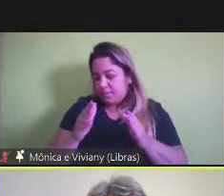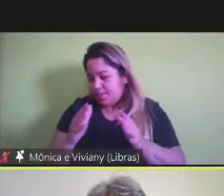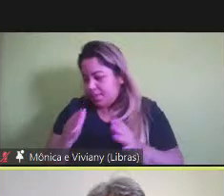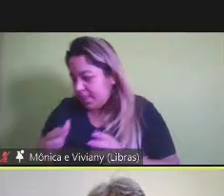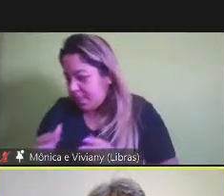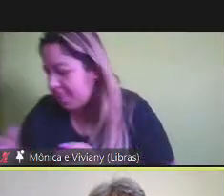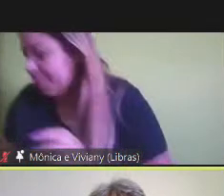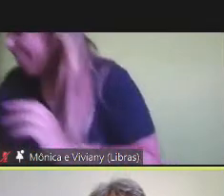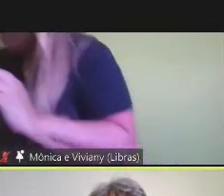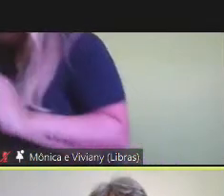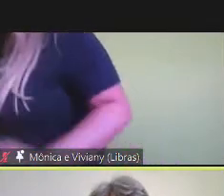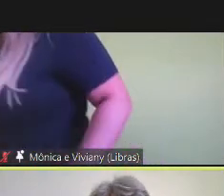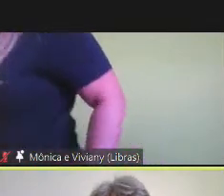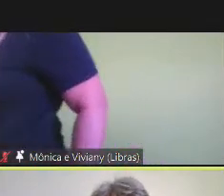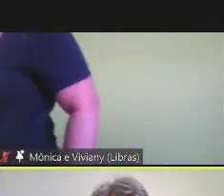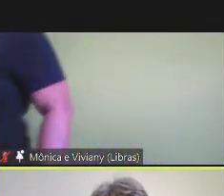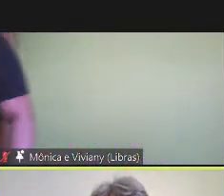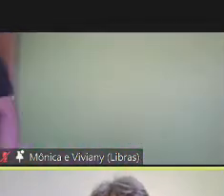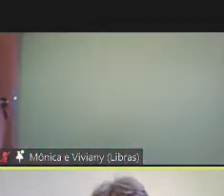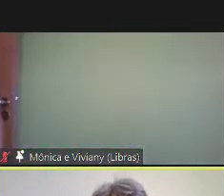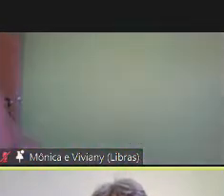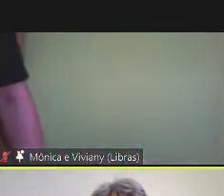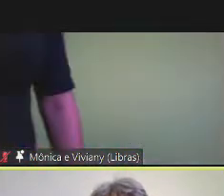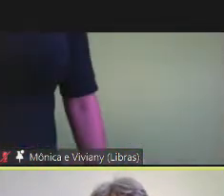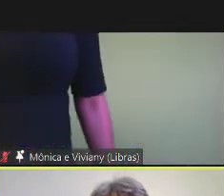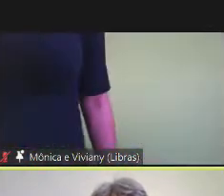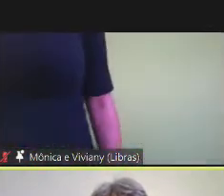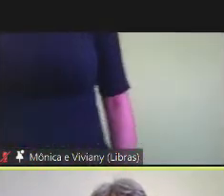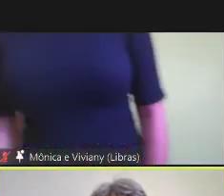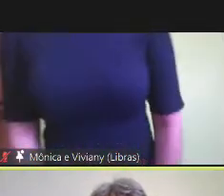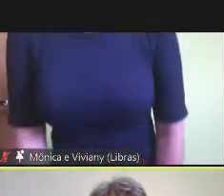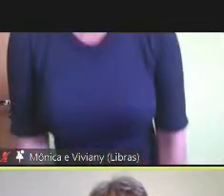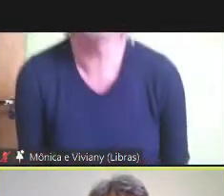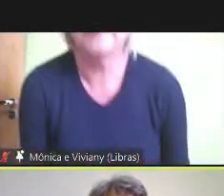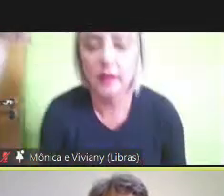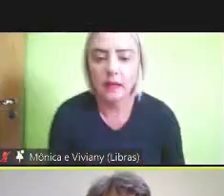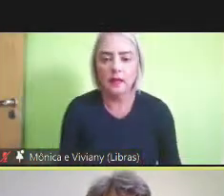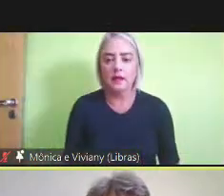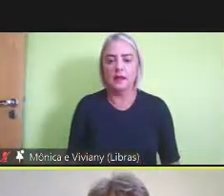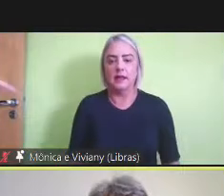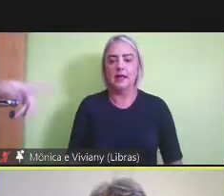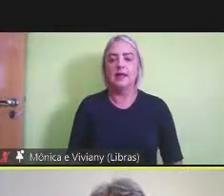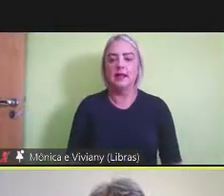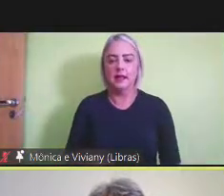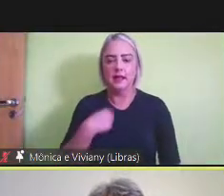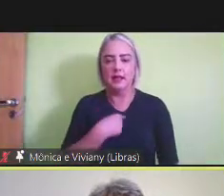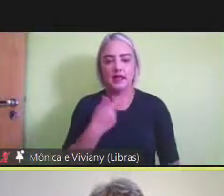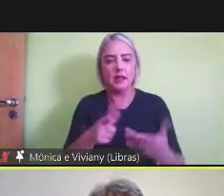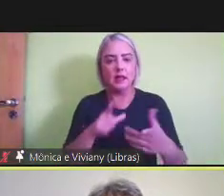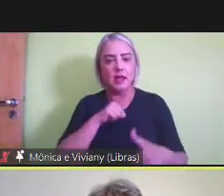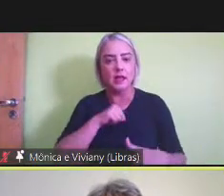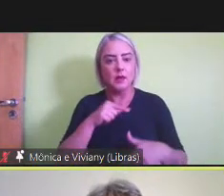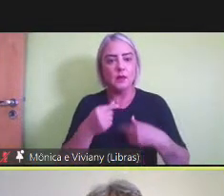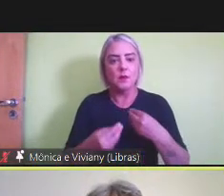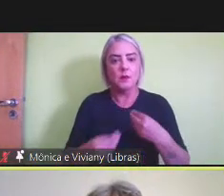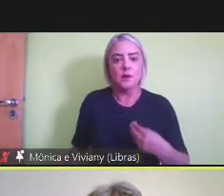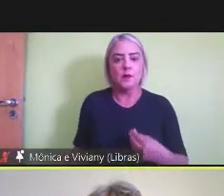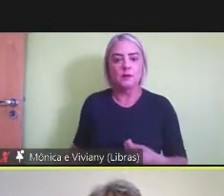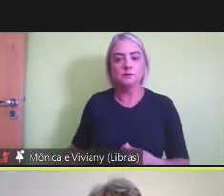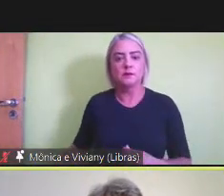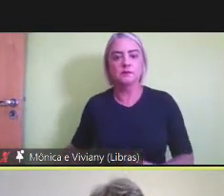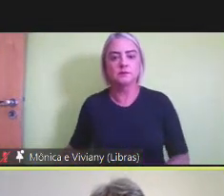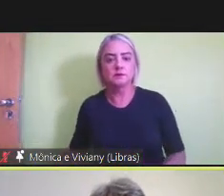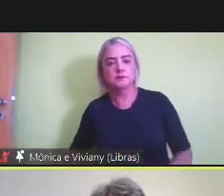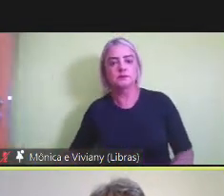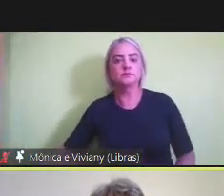appear is something that we have to think about because it's within the primary healthcare